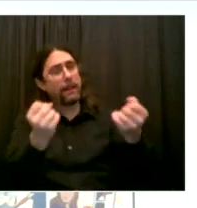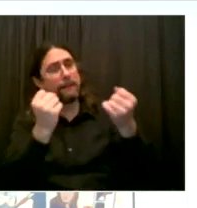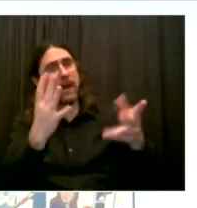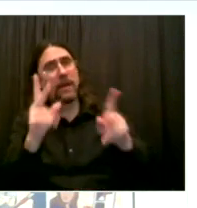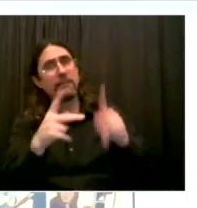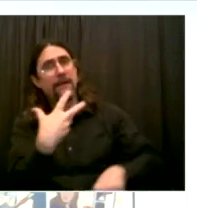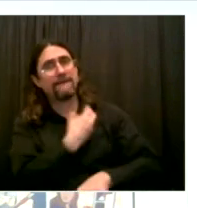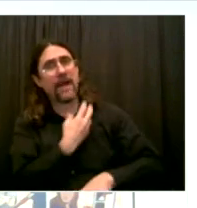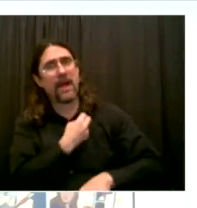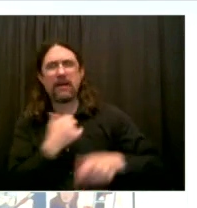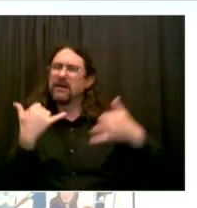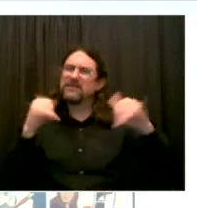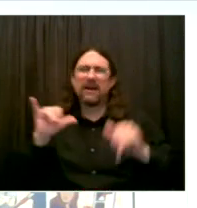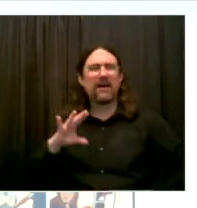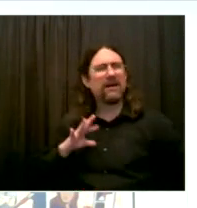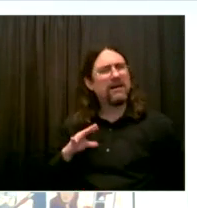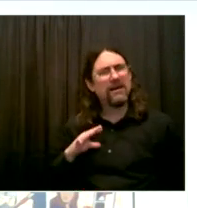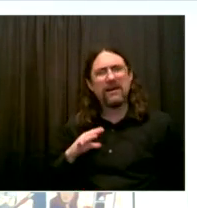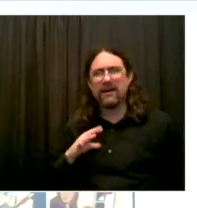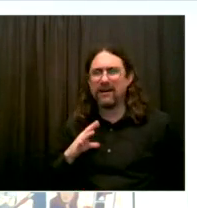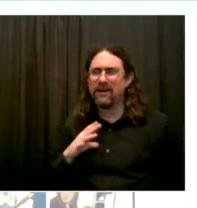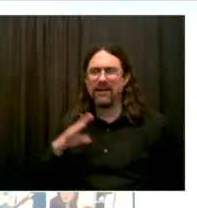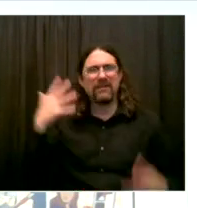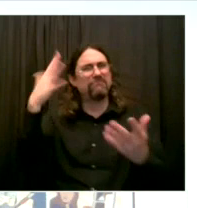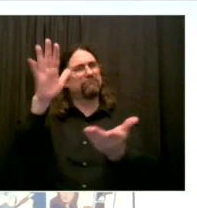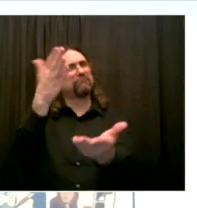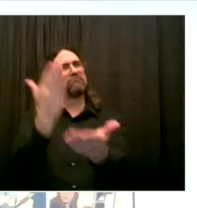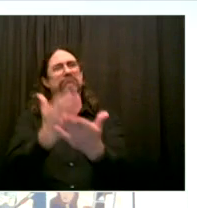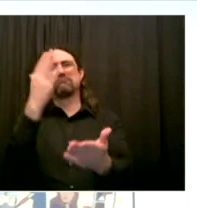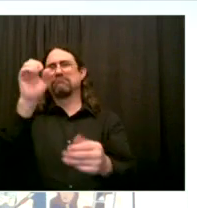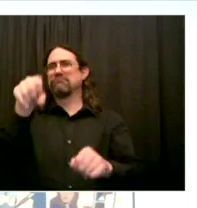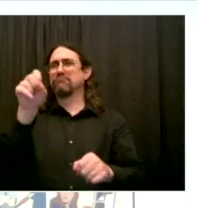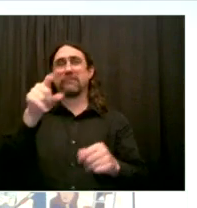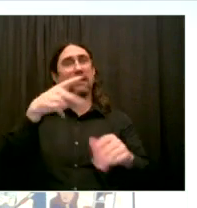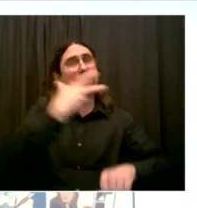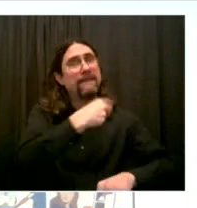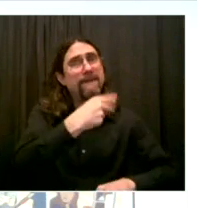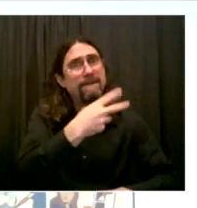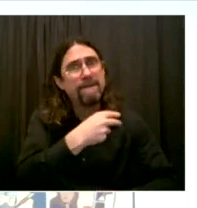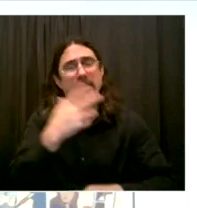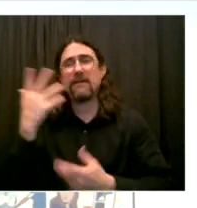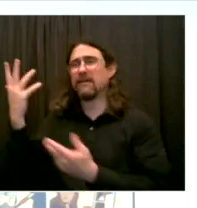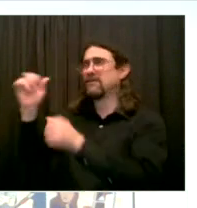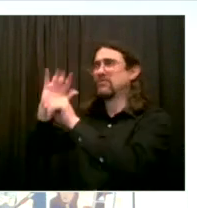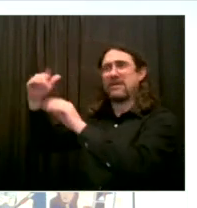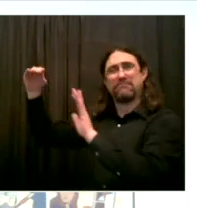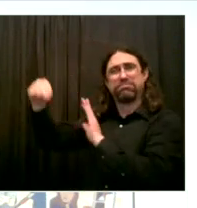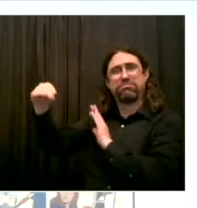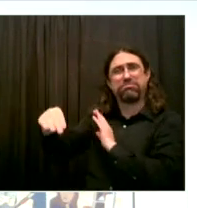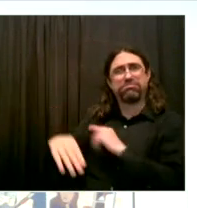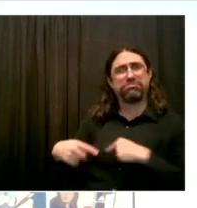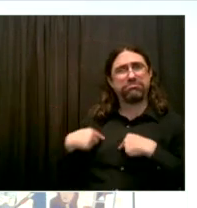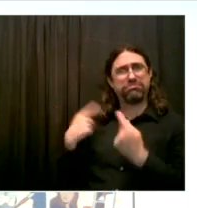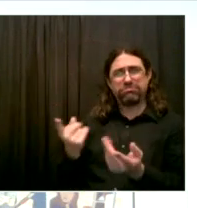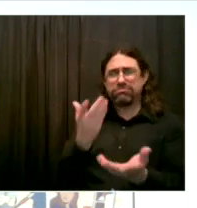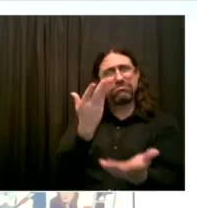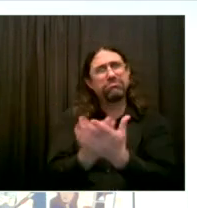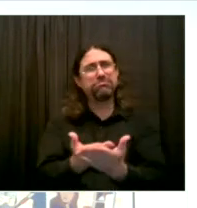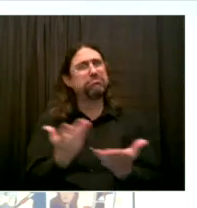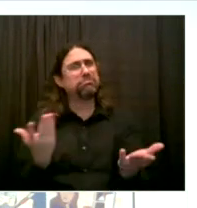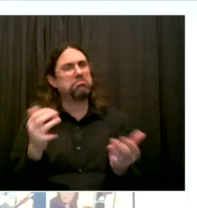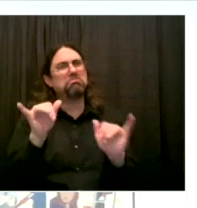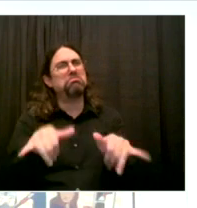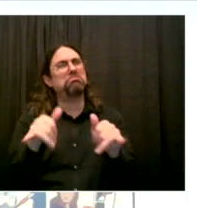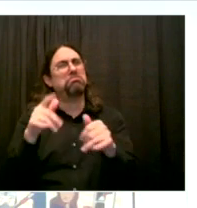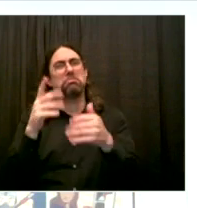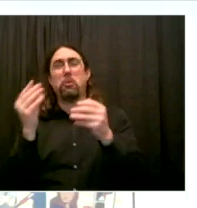to decreasing severe disease that causes hospitalizations and deaths. So as the mayor said, our overall